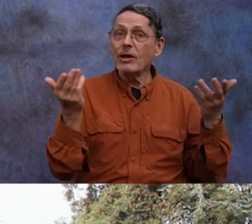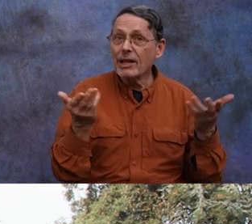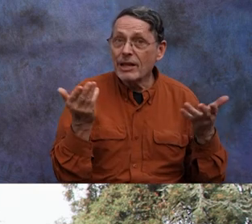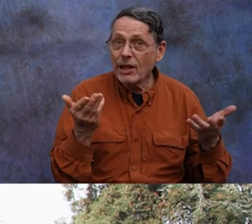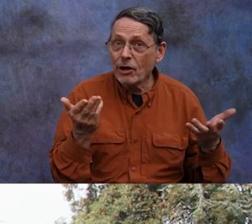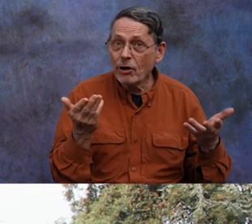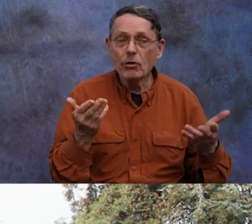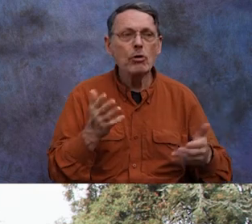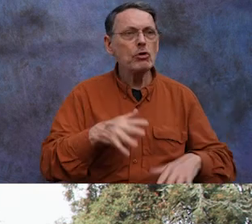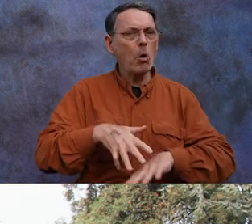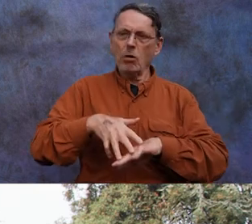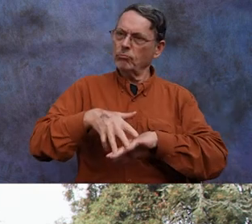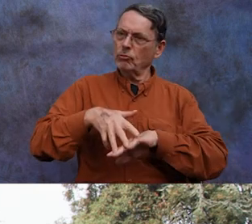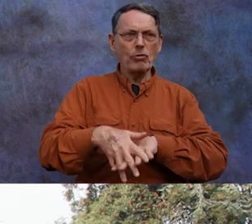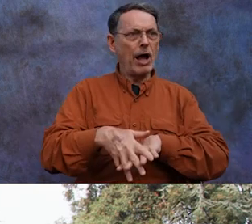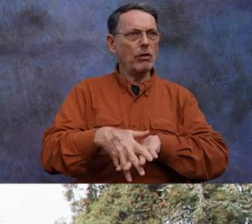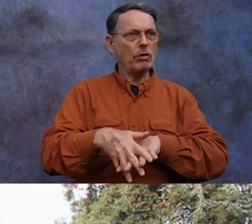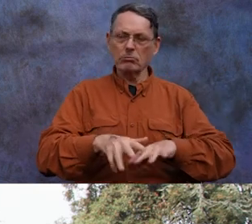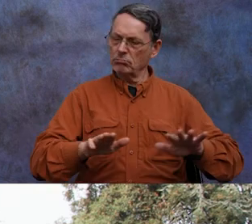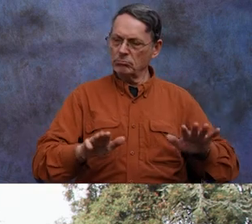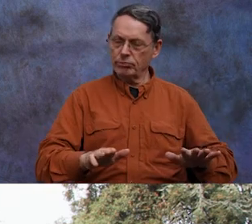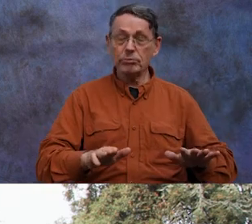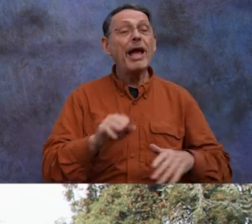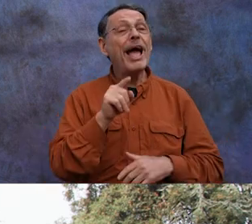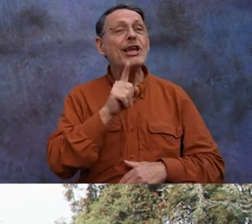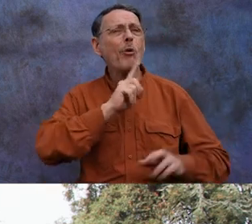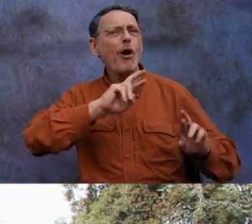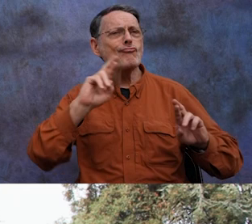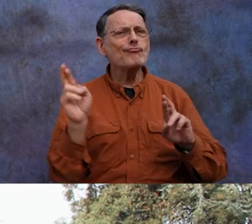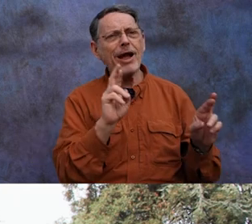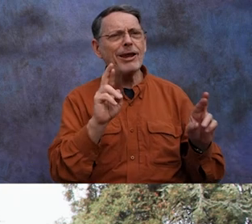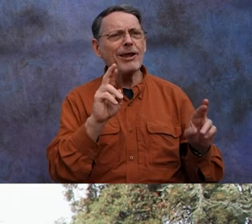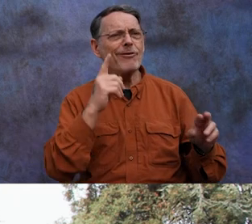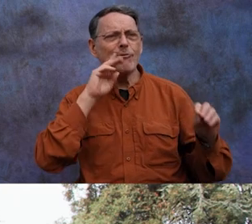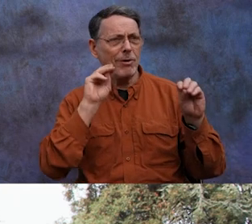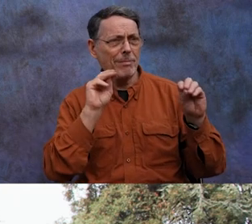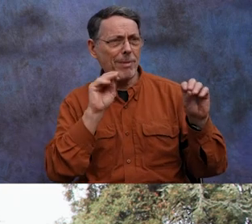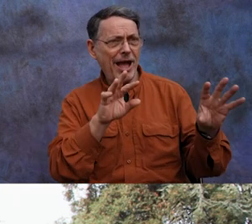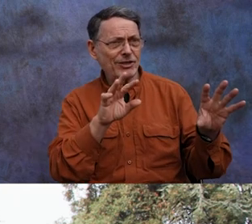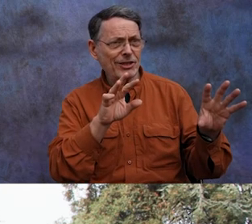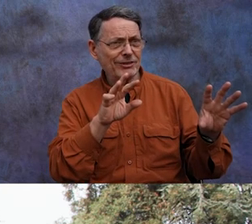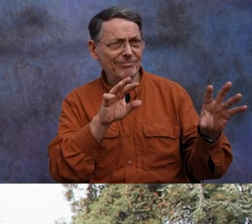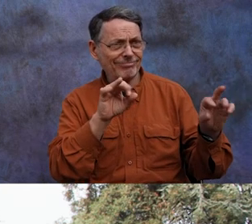are grounded, and you are ready for magic.